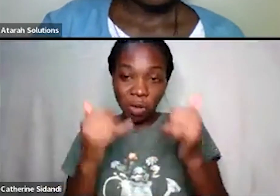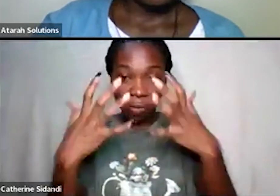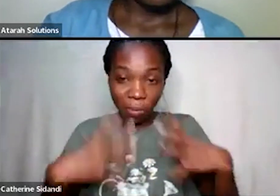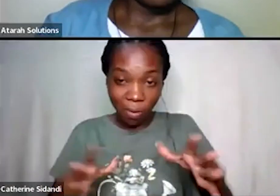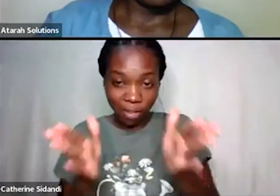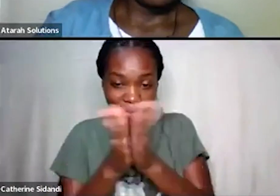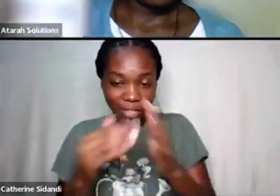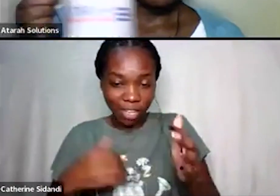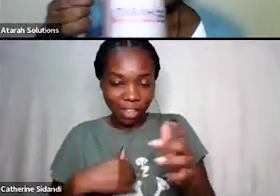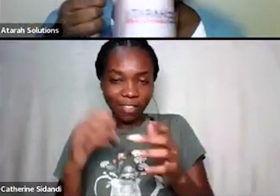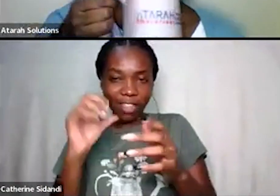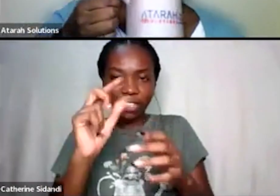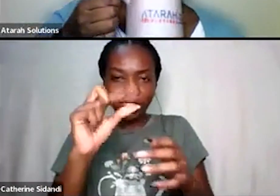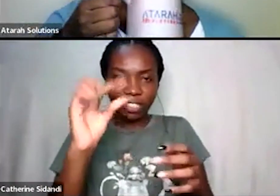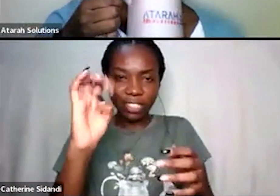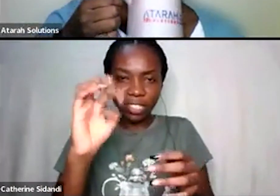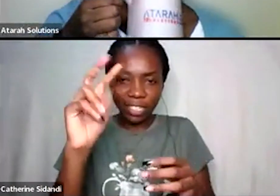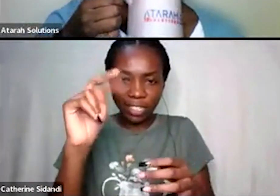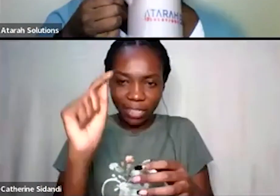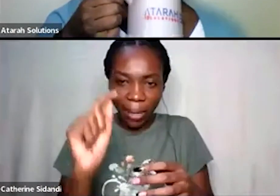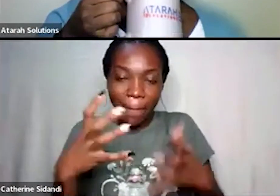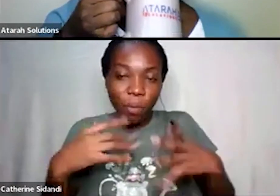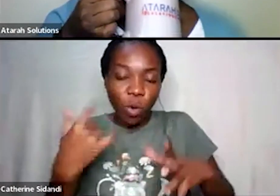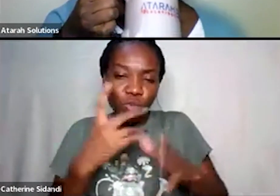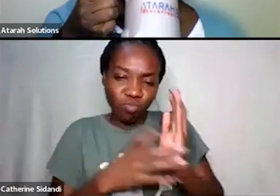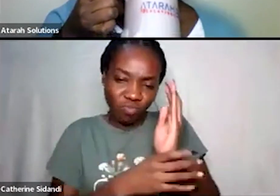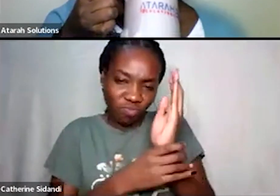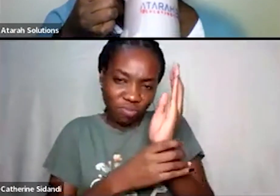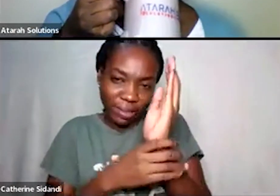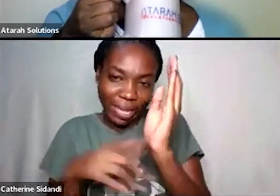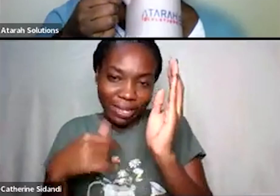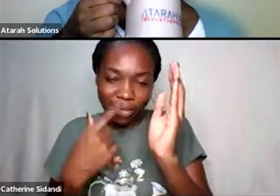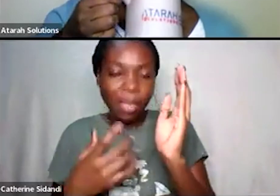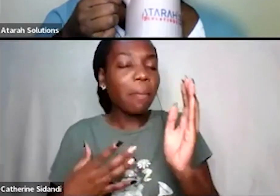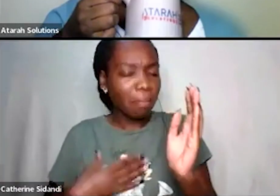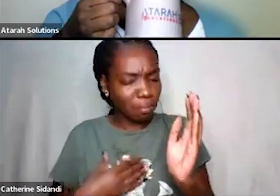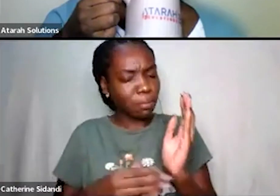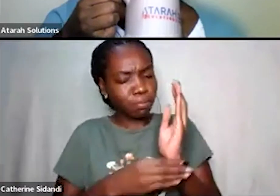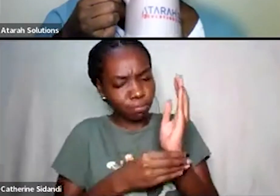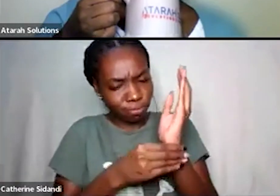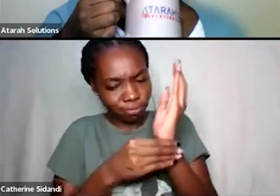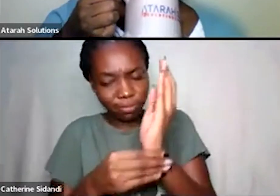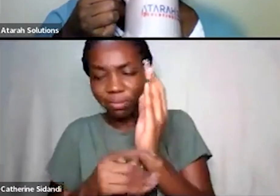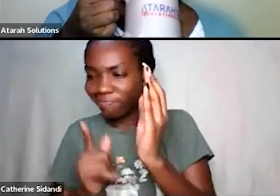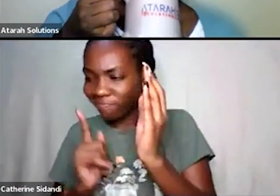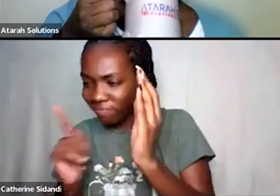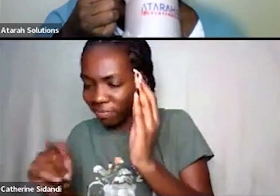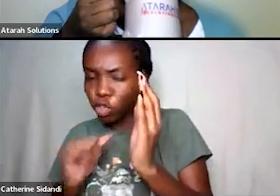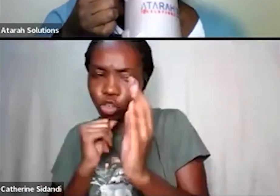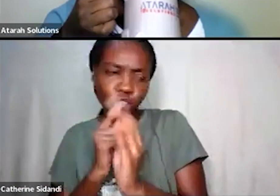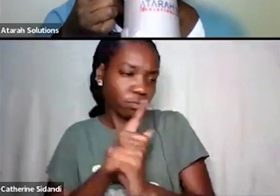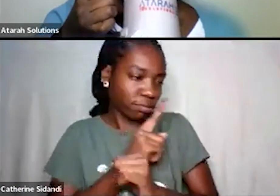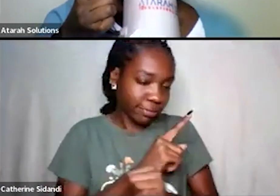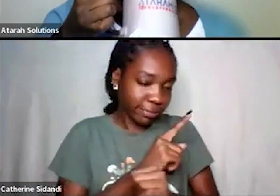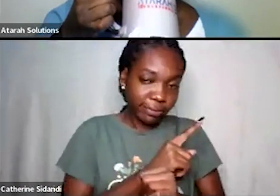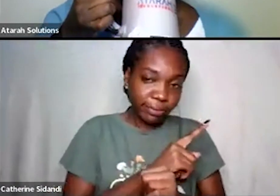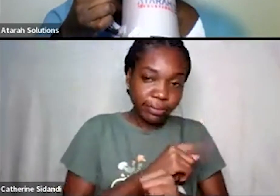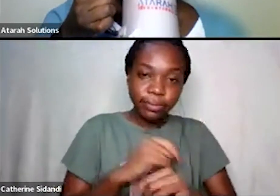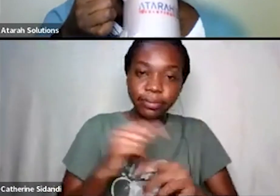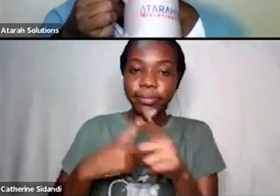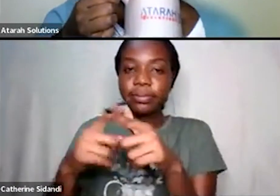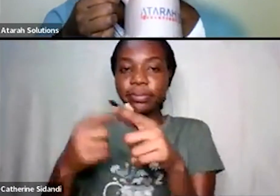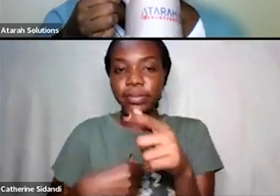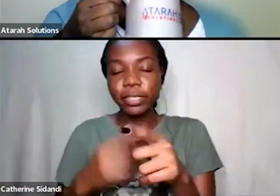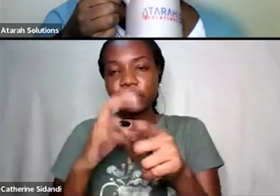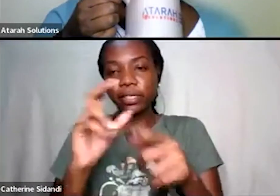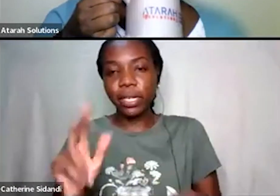you, people who hold your hand and tell you, let me take you to this direction, but not this other direction. Then there are anchors, people who just want you to